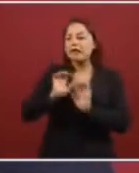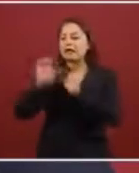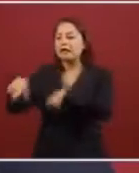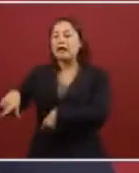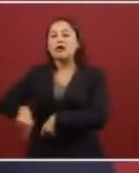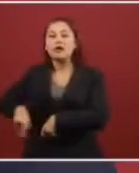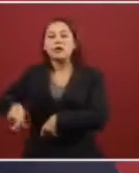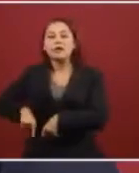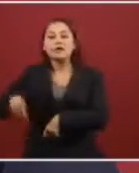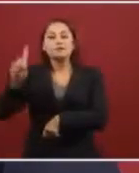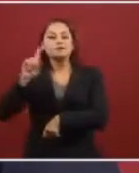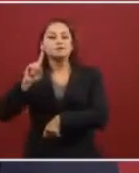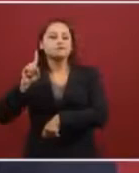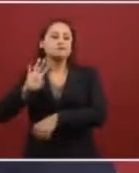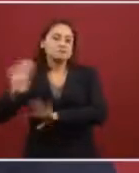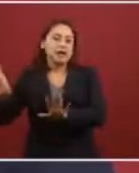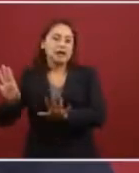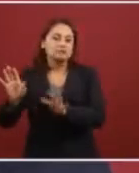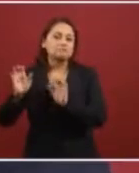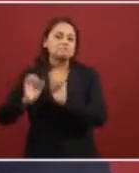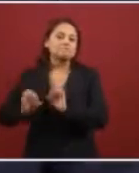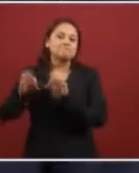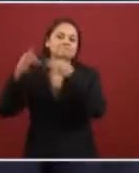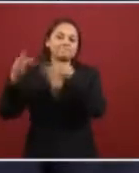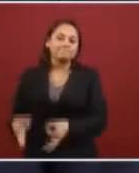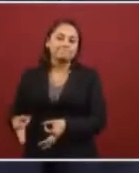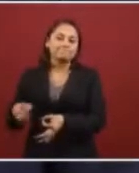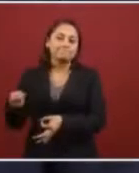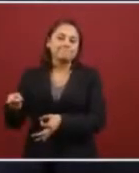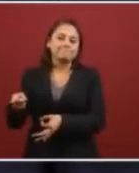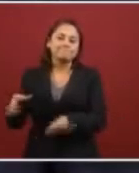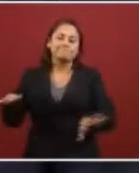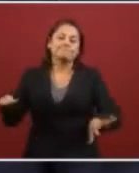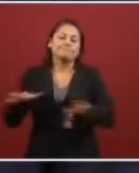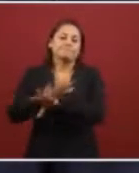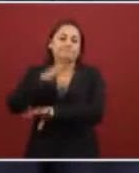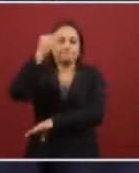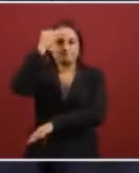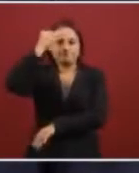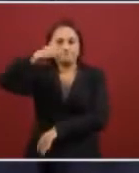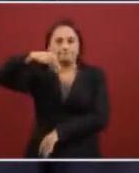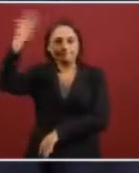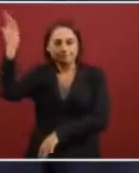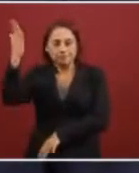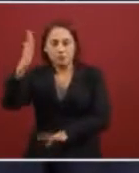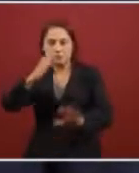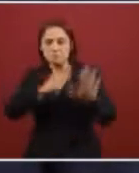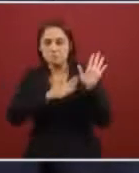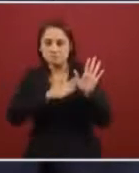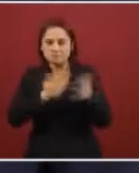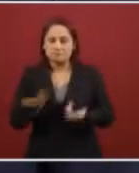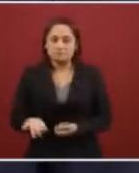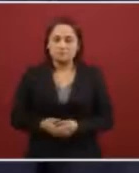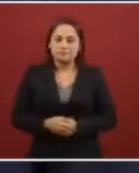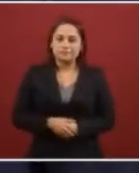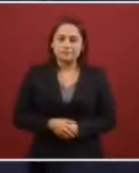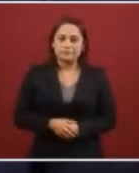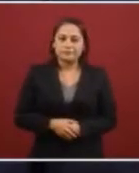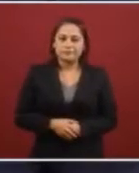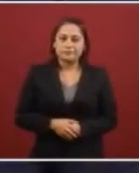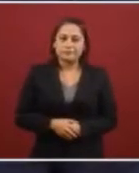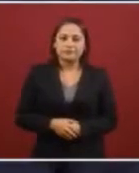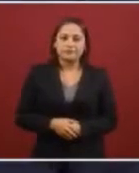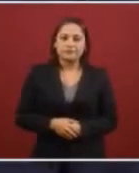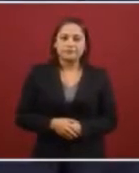Lo heterodoxo. That's the orthodox. Lo que no es or heterodox.